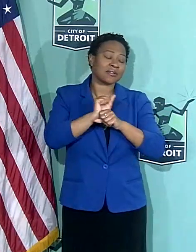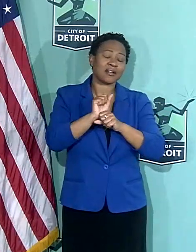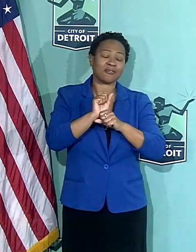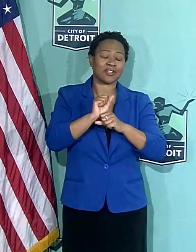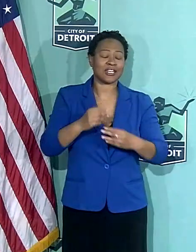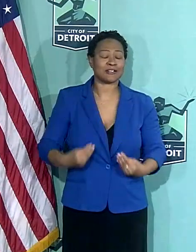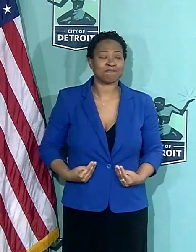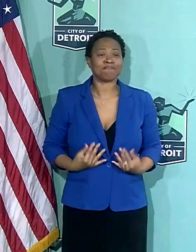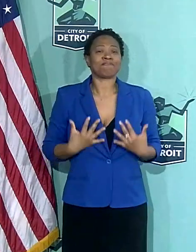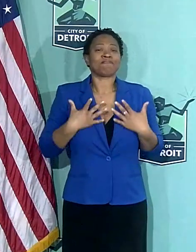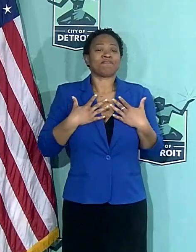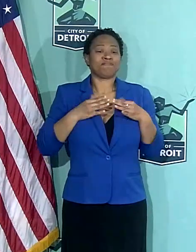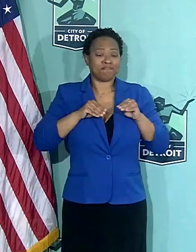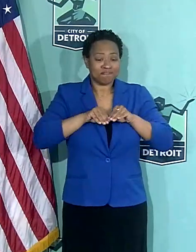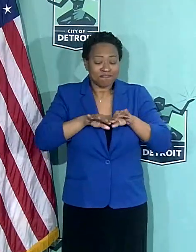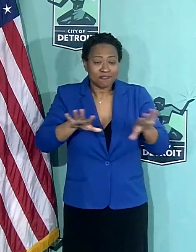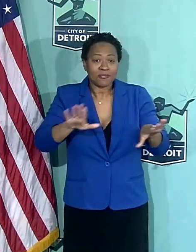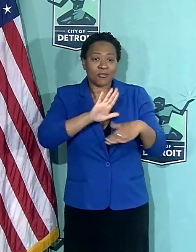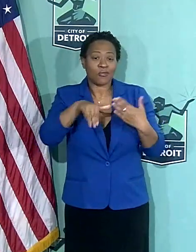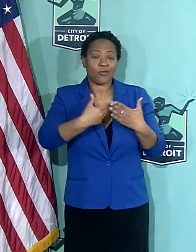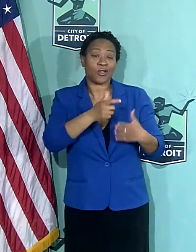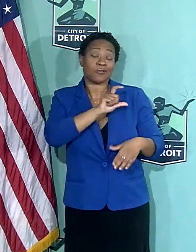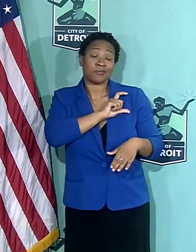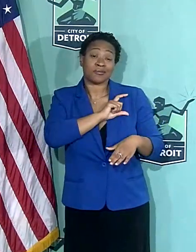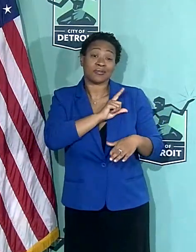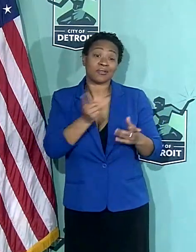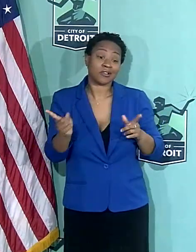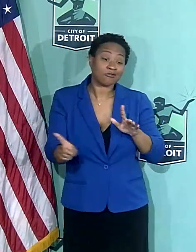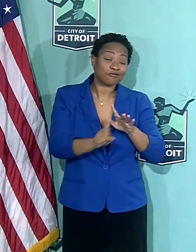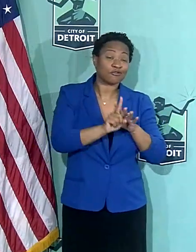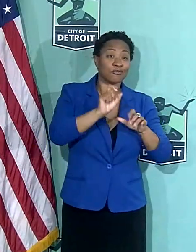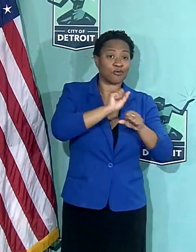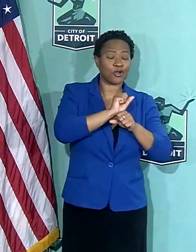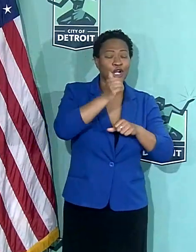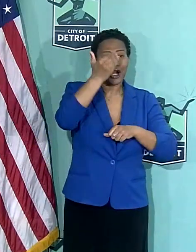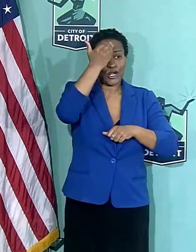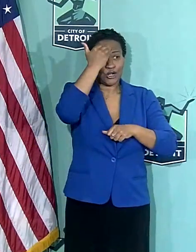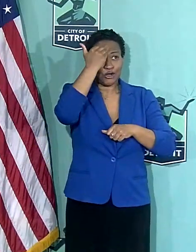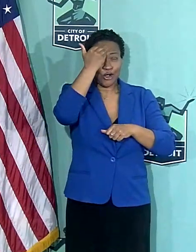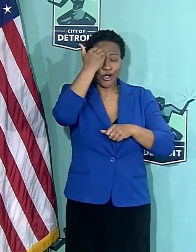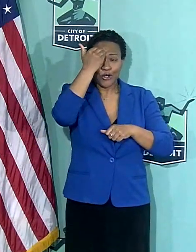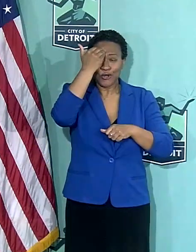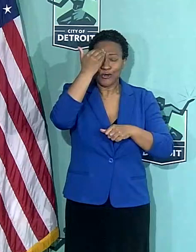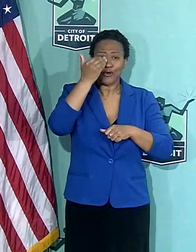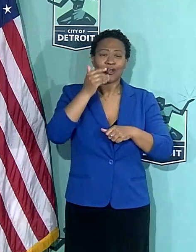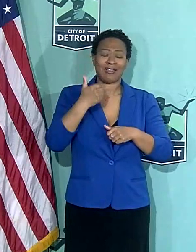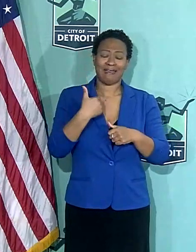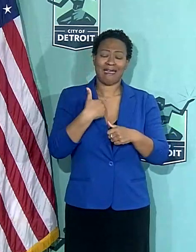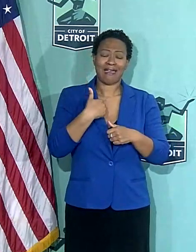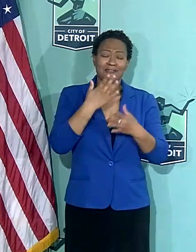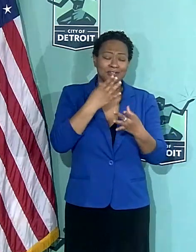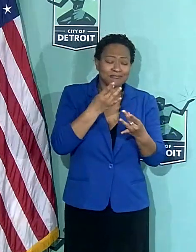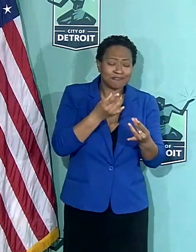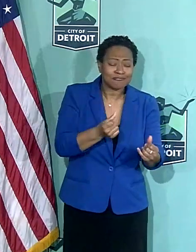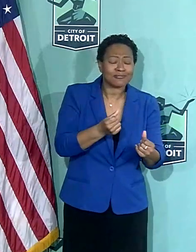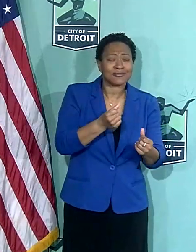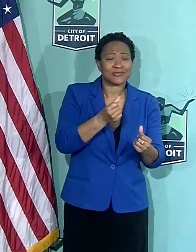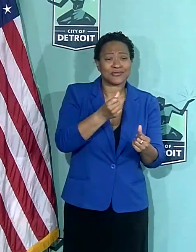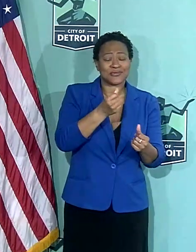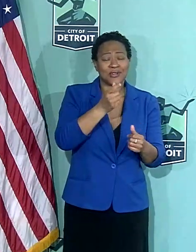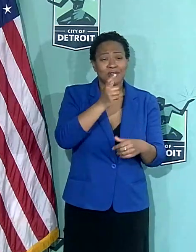booster for the officers to come to work and knowing that there is a great, delicious lunch waiting for